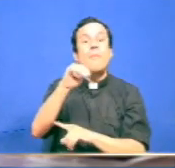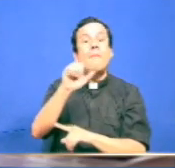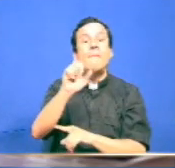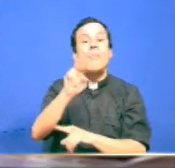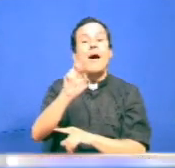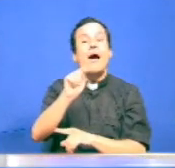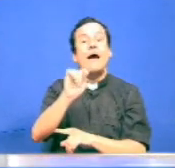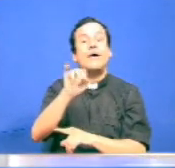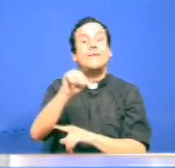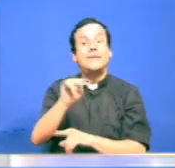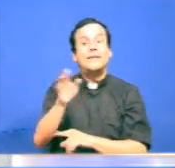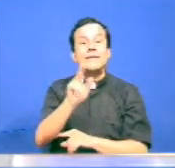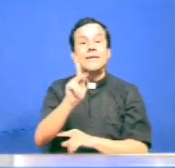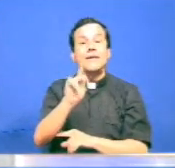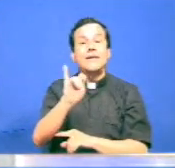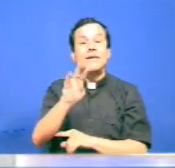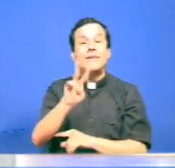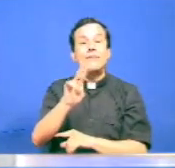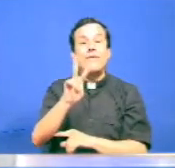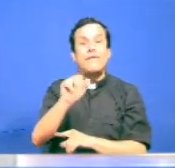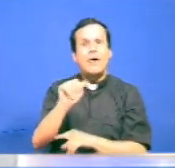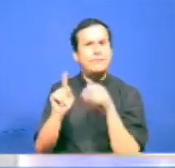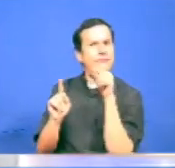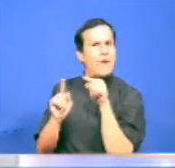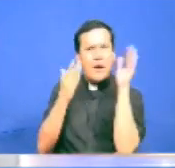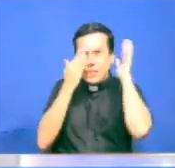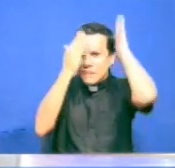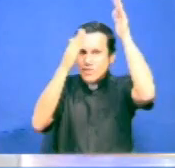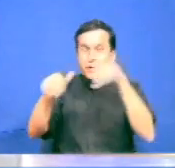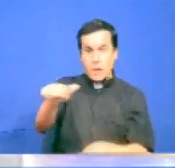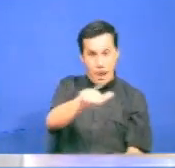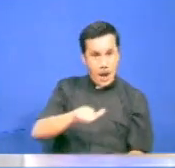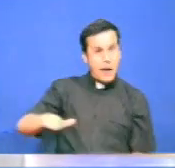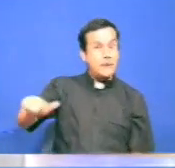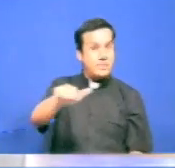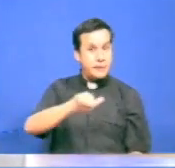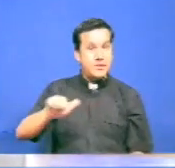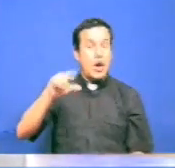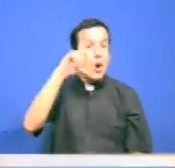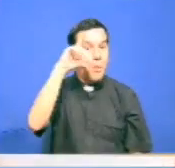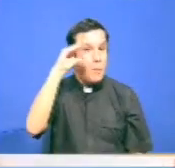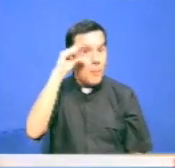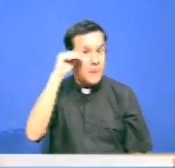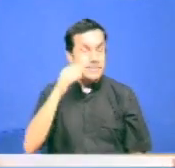is the Archbishop of the Archdiocese of Mombasa.